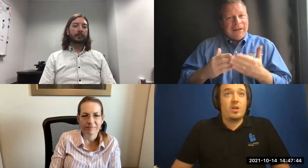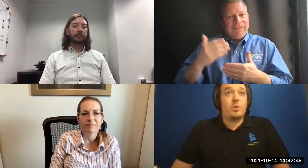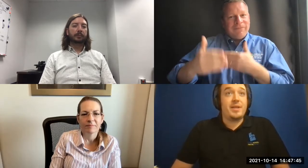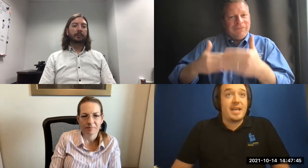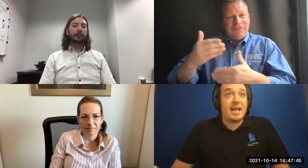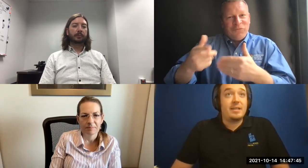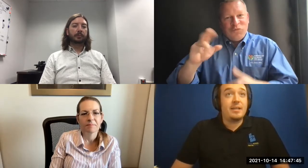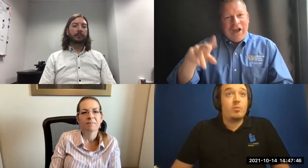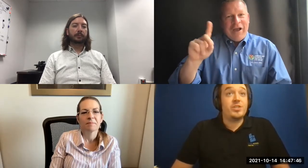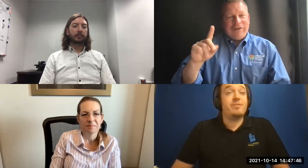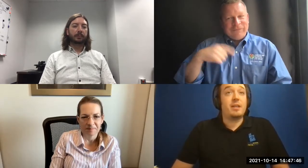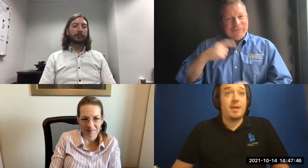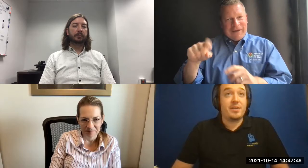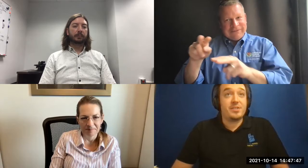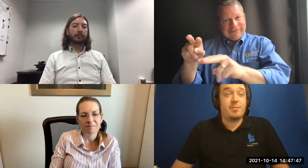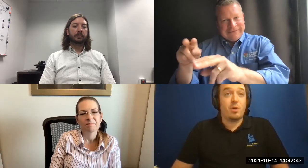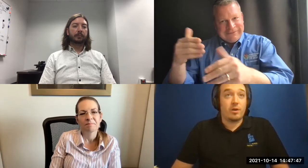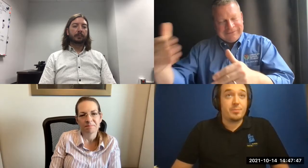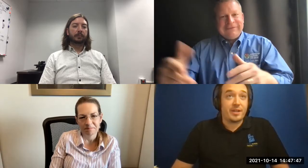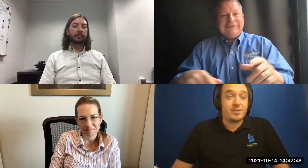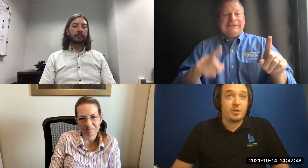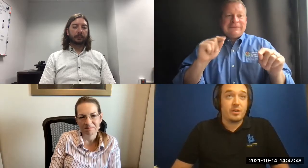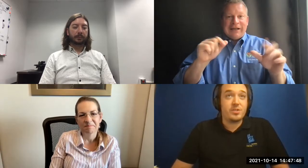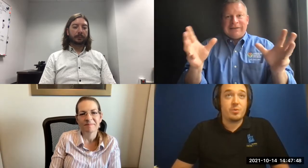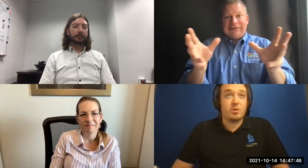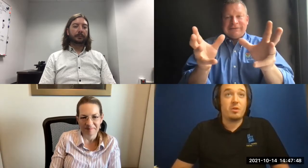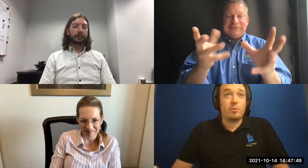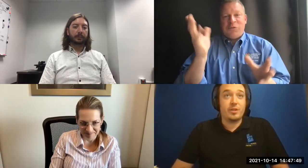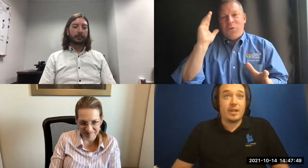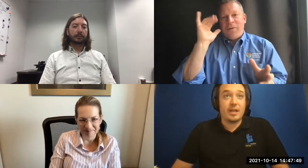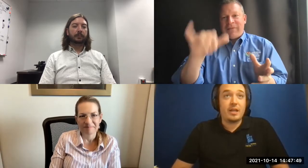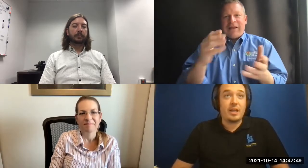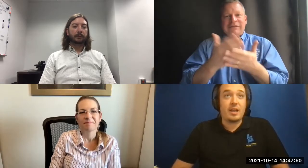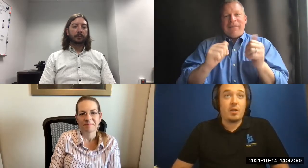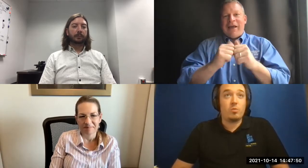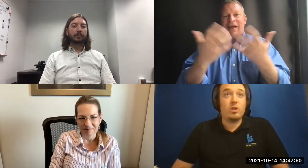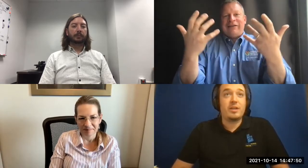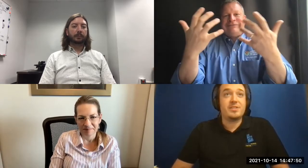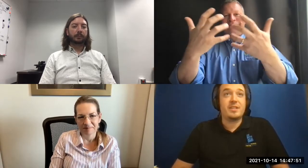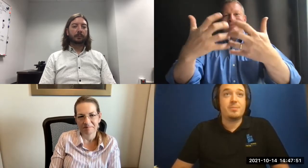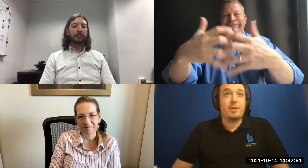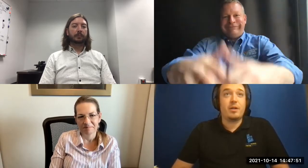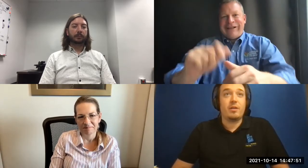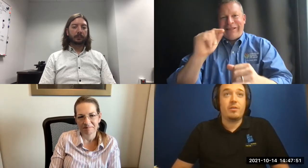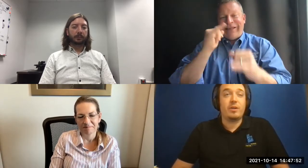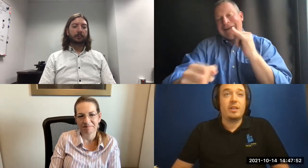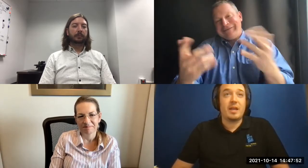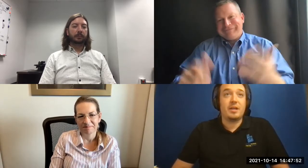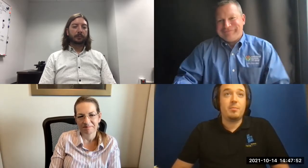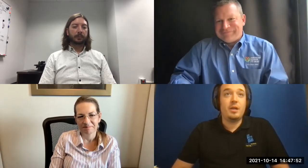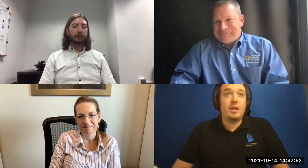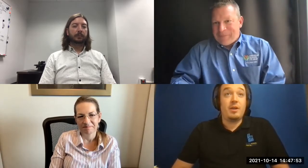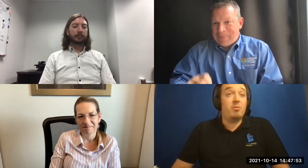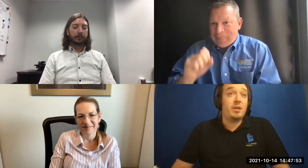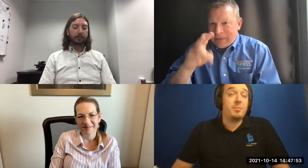align with the Cogswell-Macy Act, which is finally making some progress, breaking some grounds. So we're looking forward to that. And we're looking to see this parallel and really